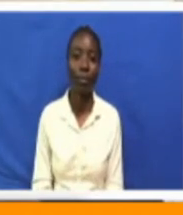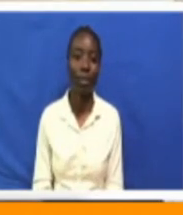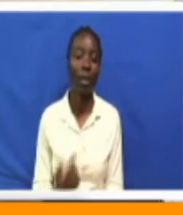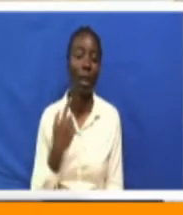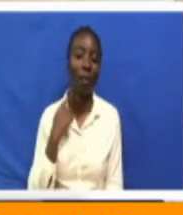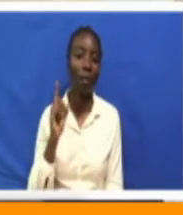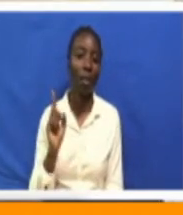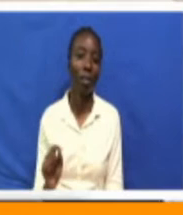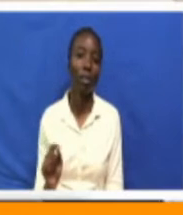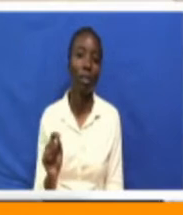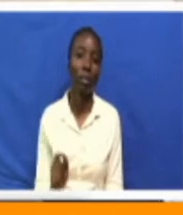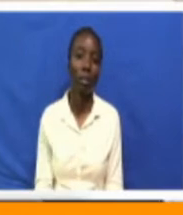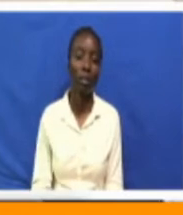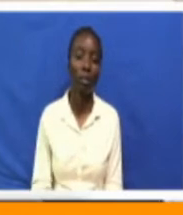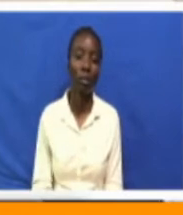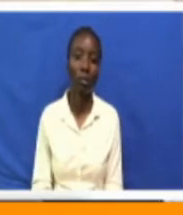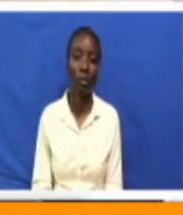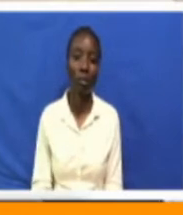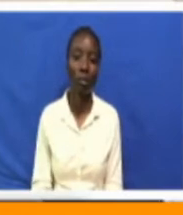okay